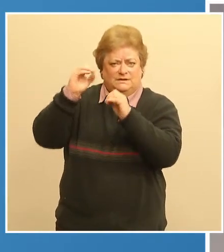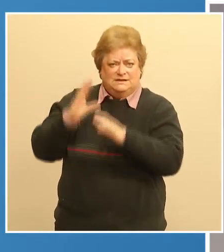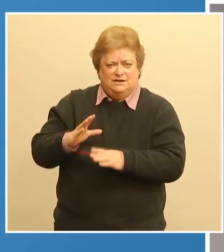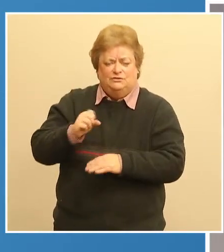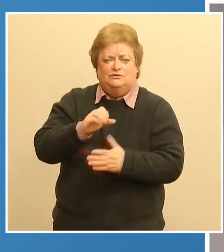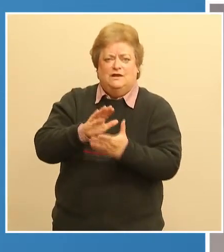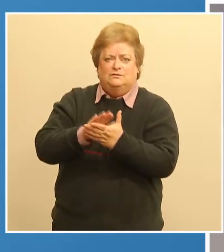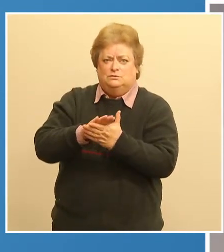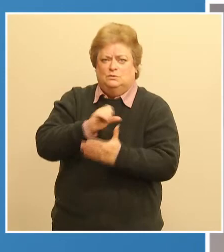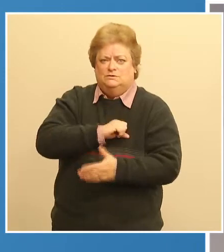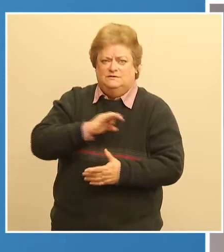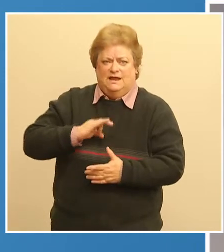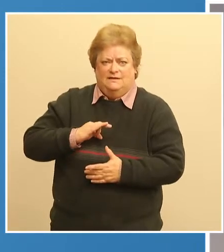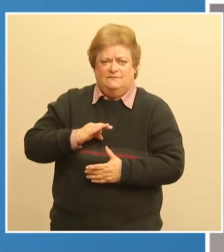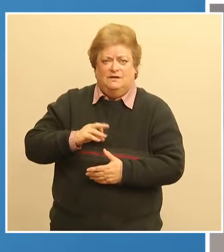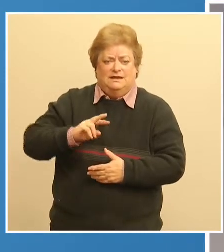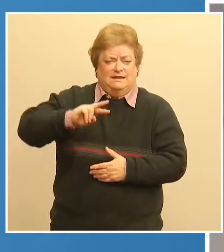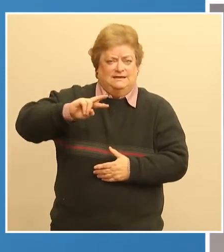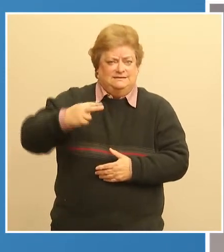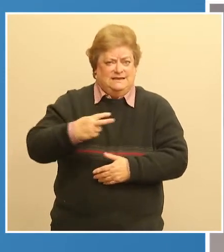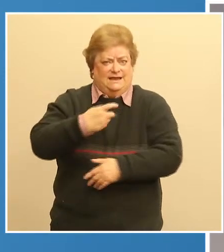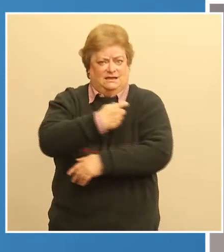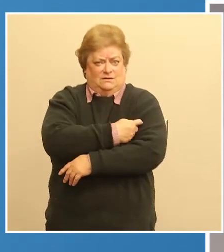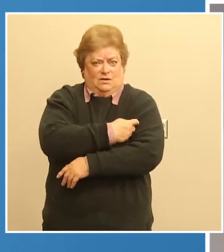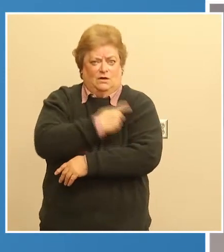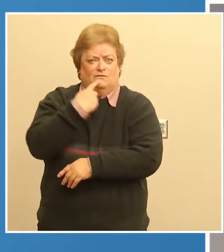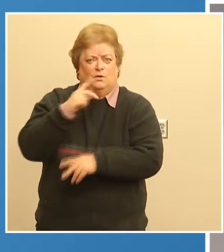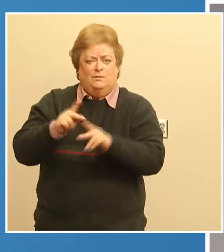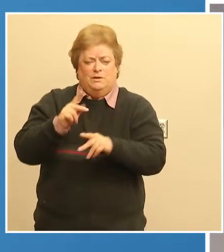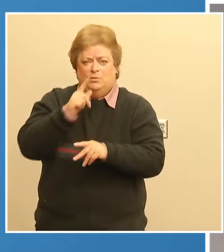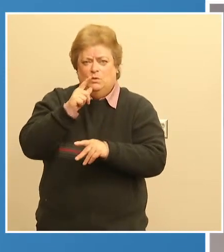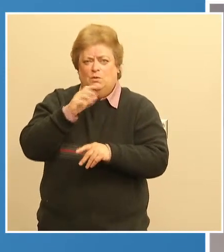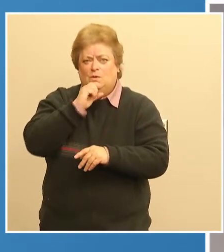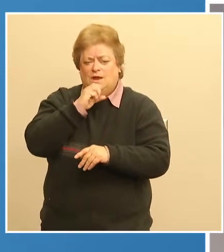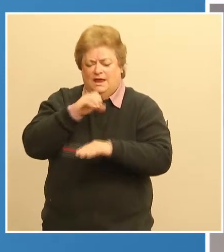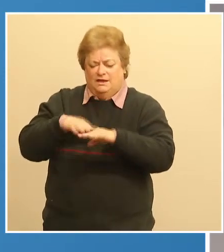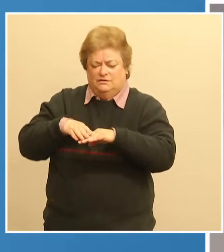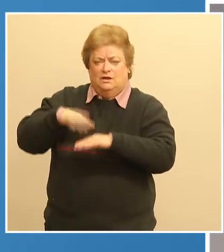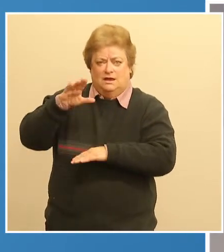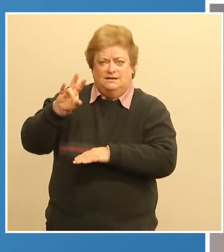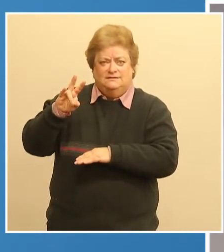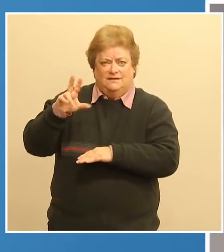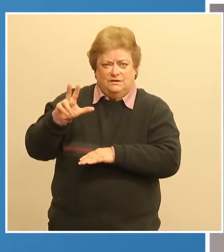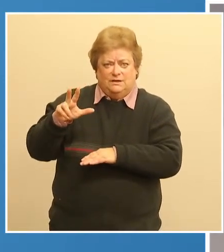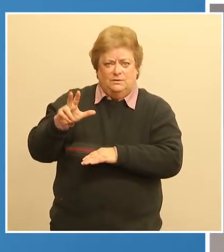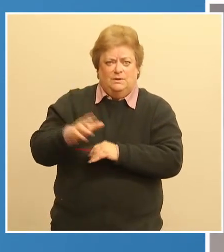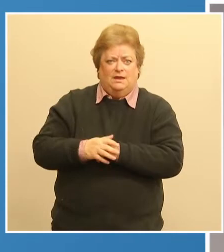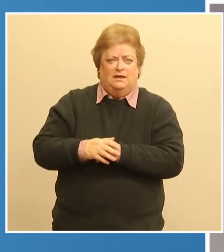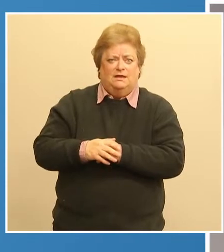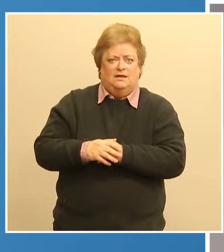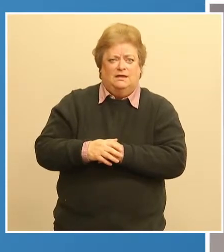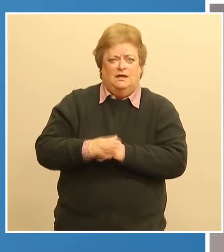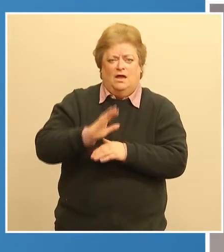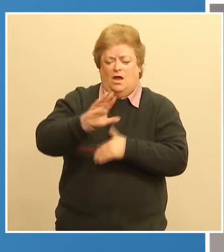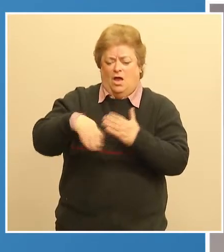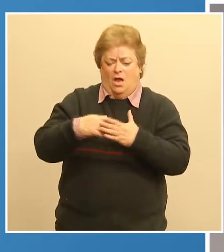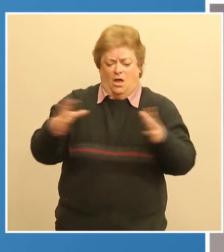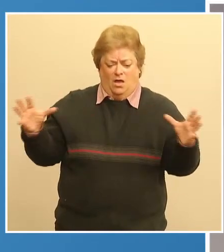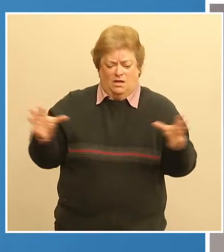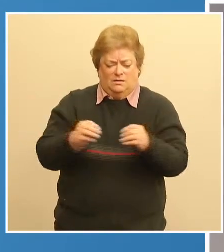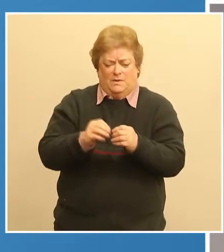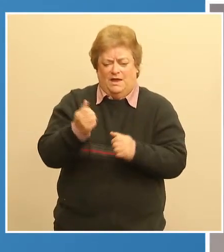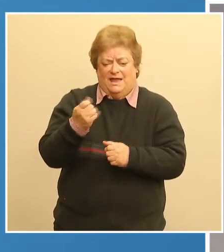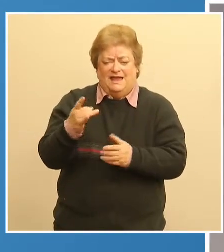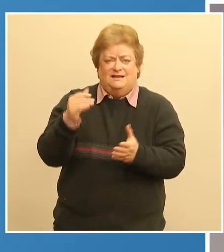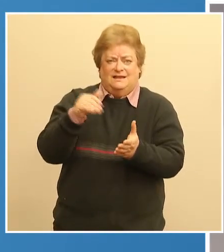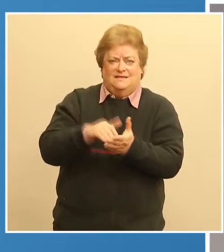school staff. Second doses were provided to residents aged 73 and older. All in, about